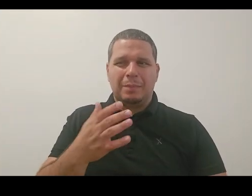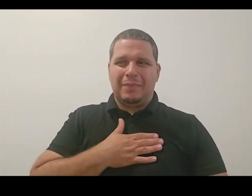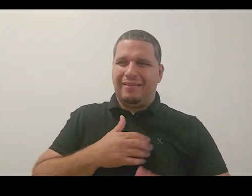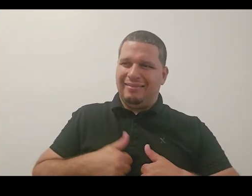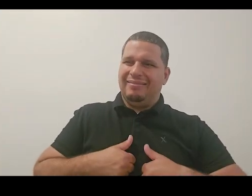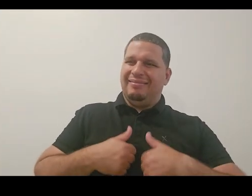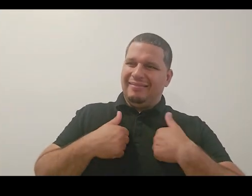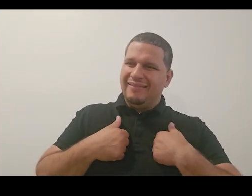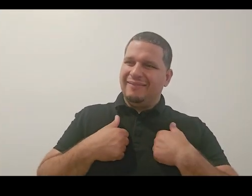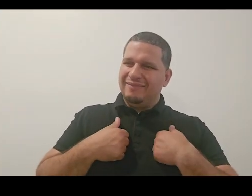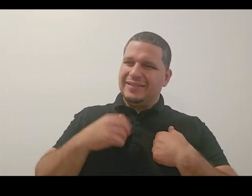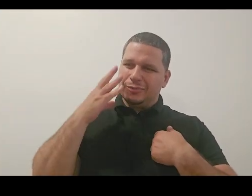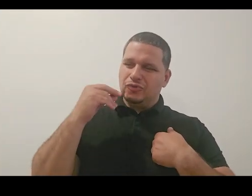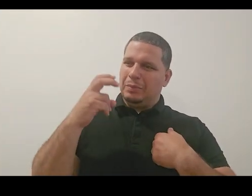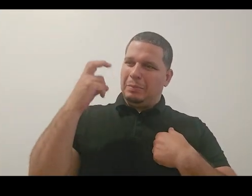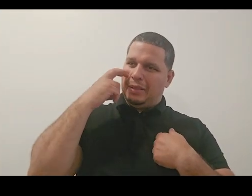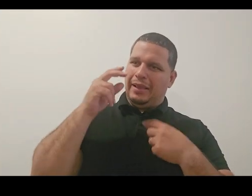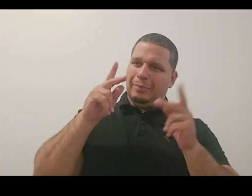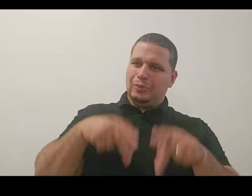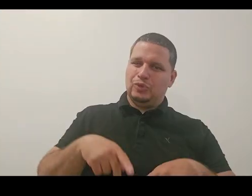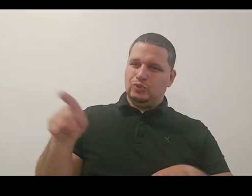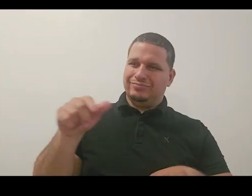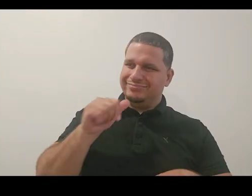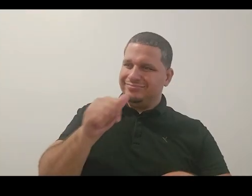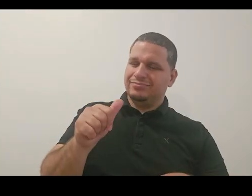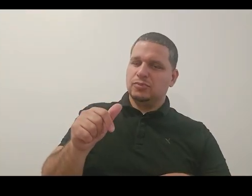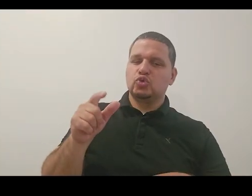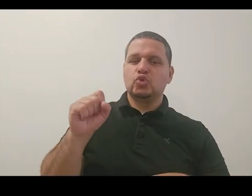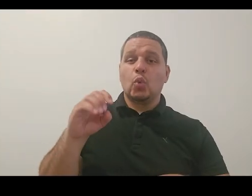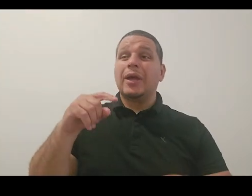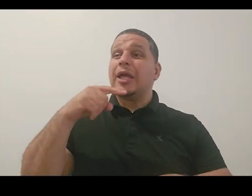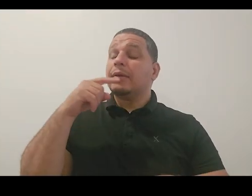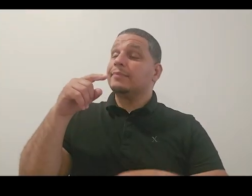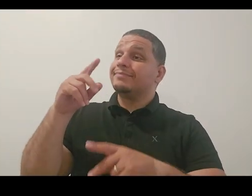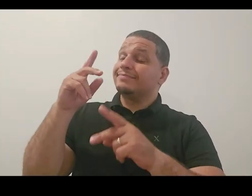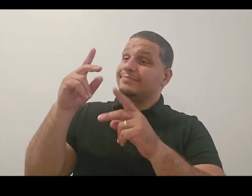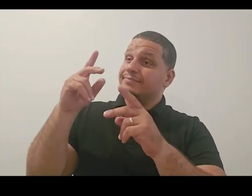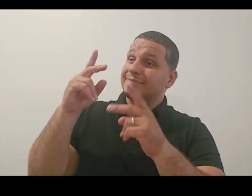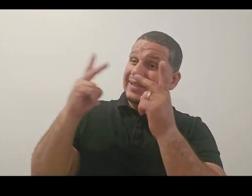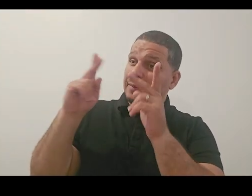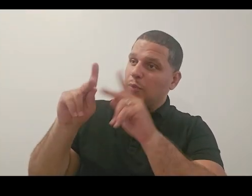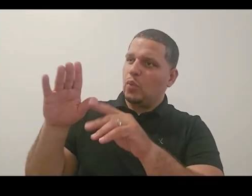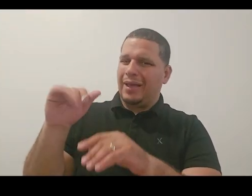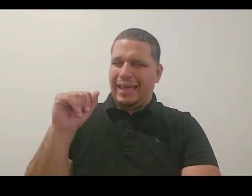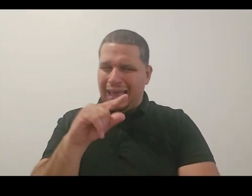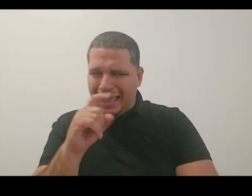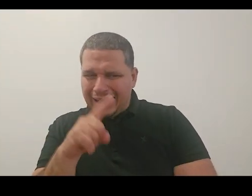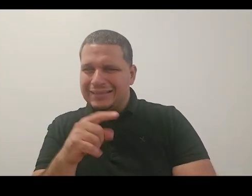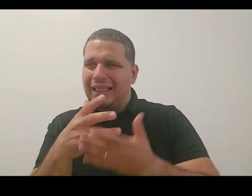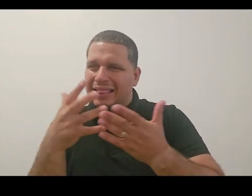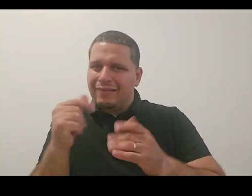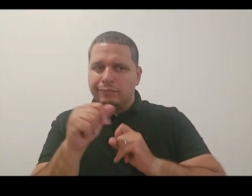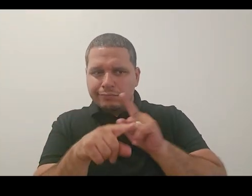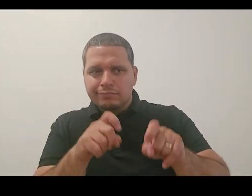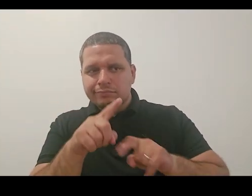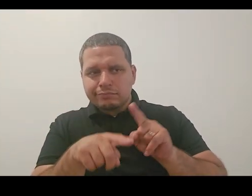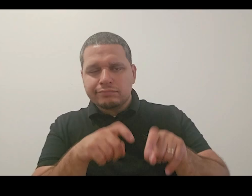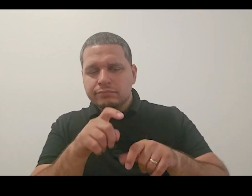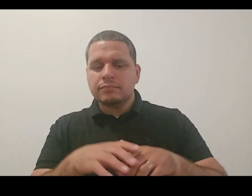not the expert in the lived experience of Black people. And so ask a